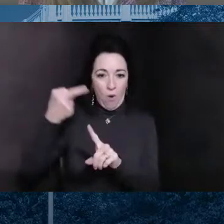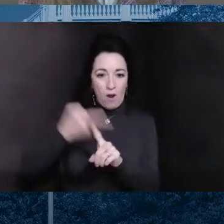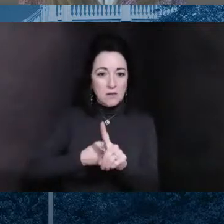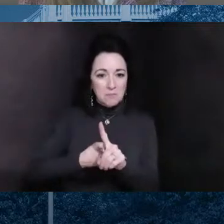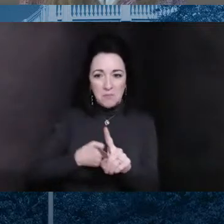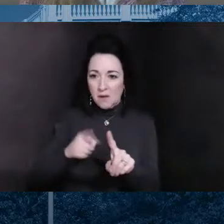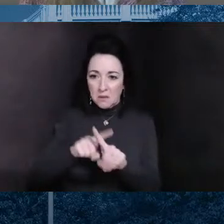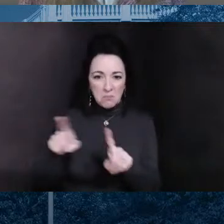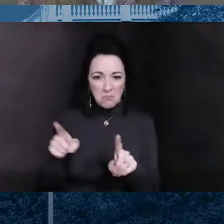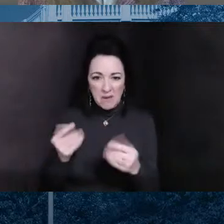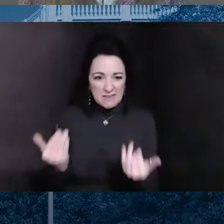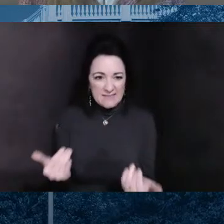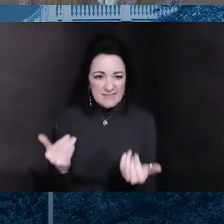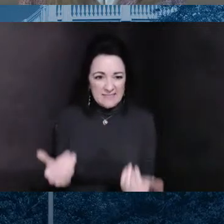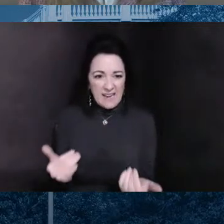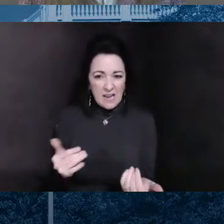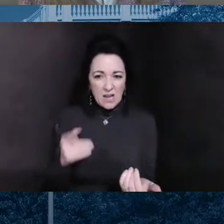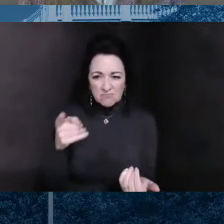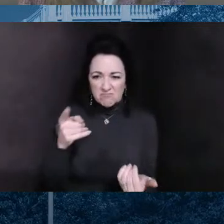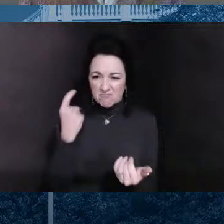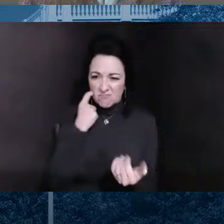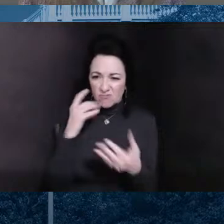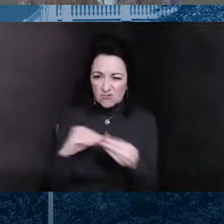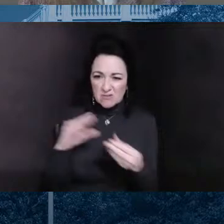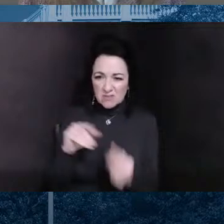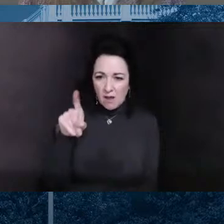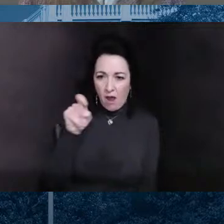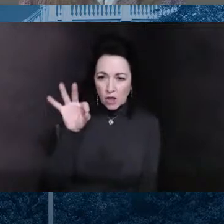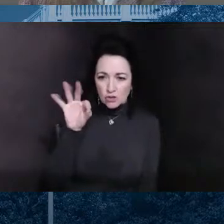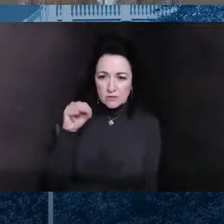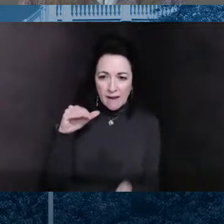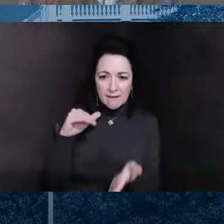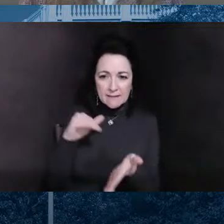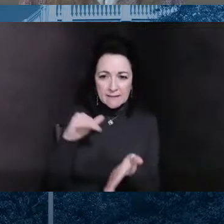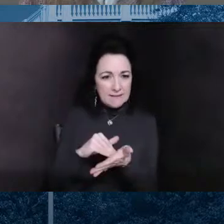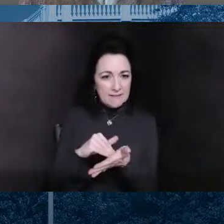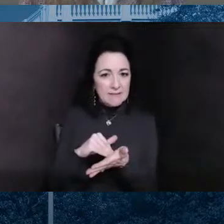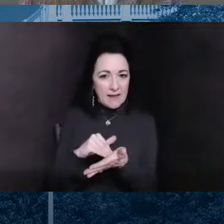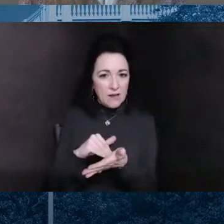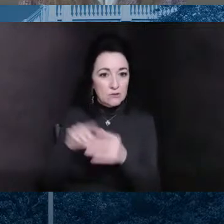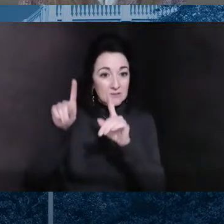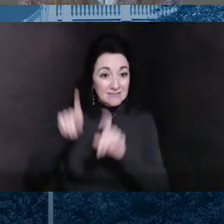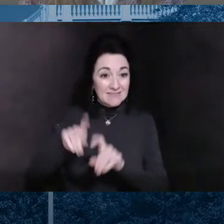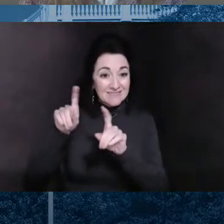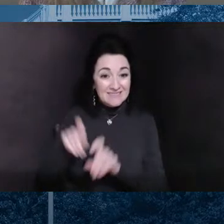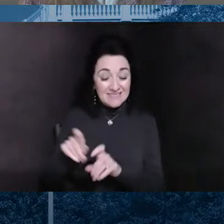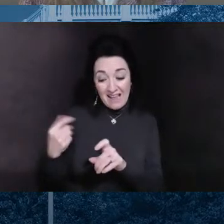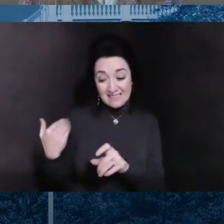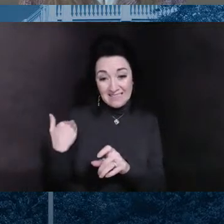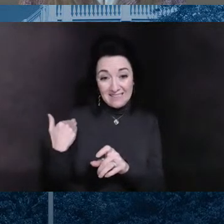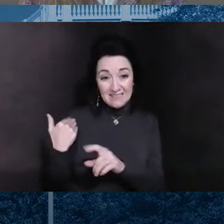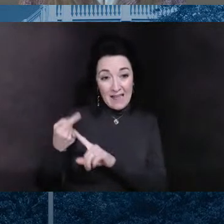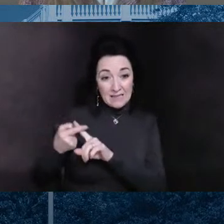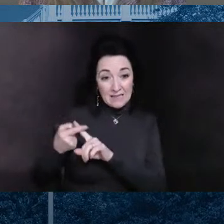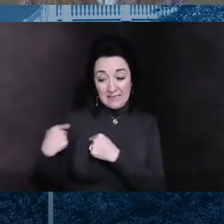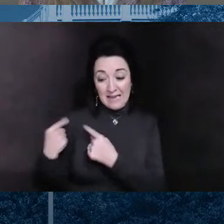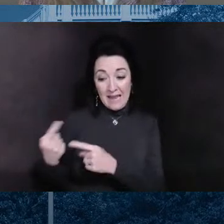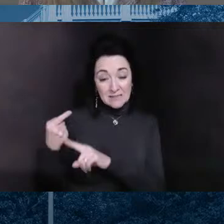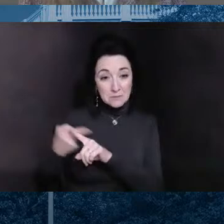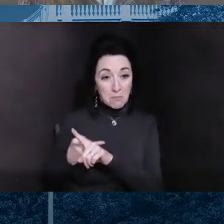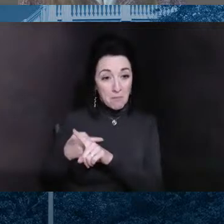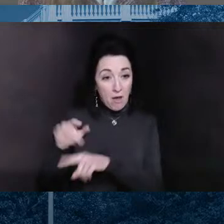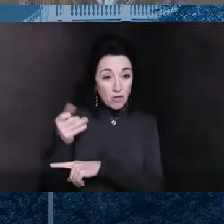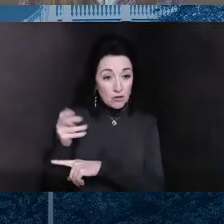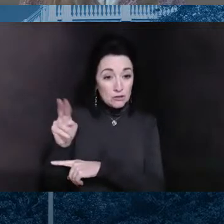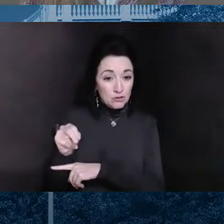And now I think I heard you say we're at 190,000 or thereabouts, which has kept going